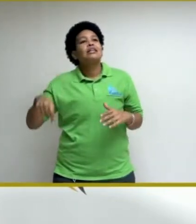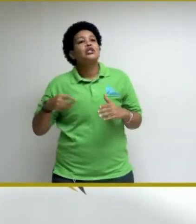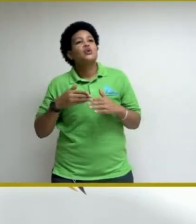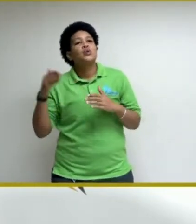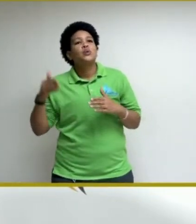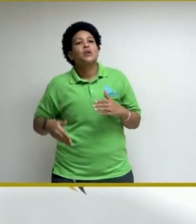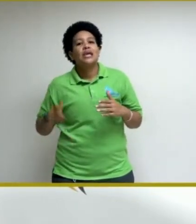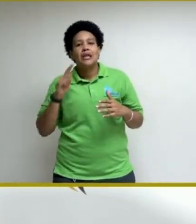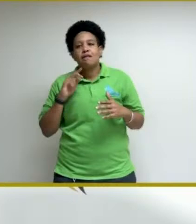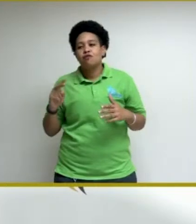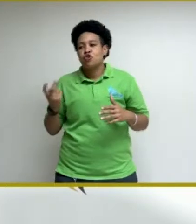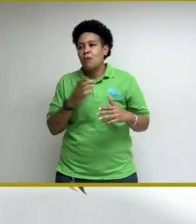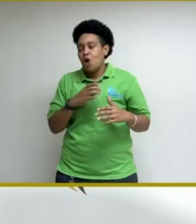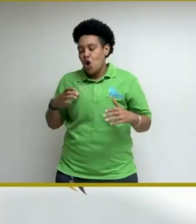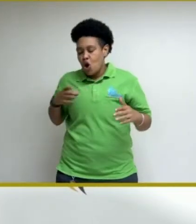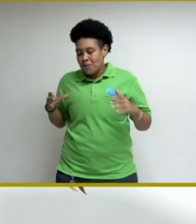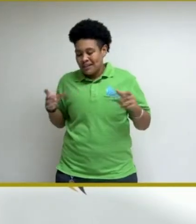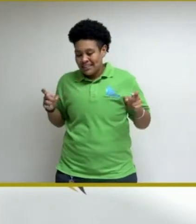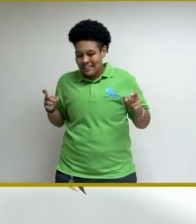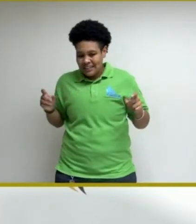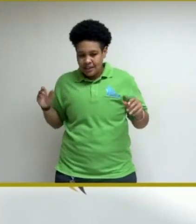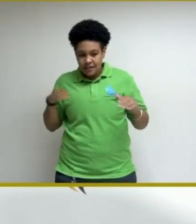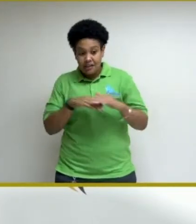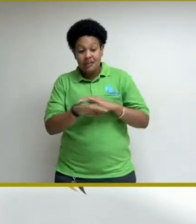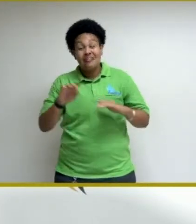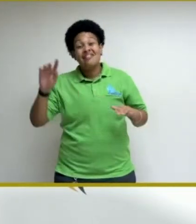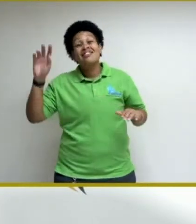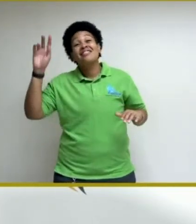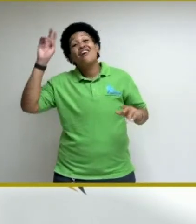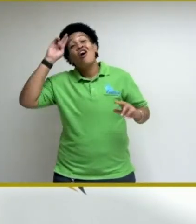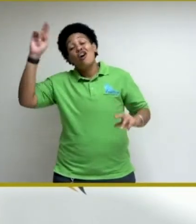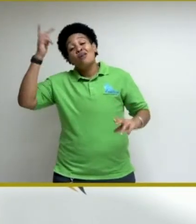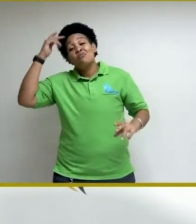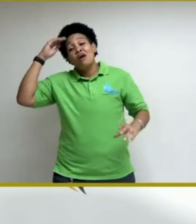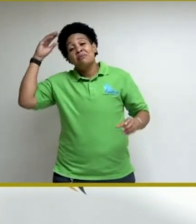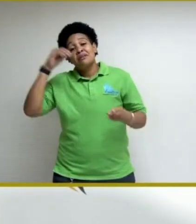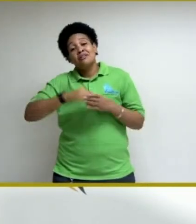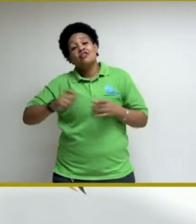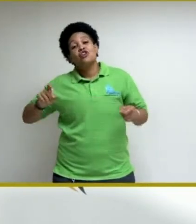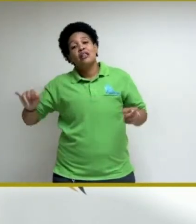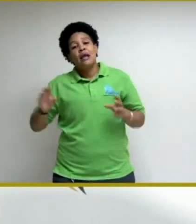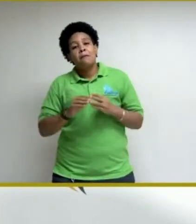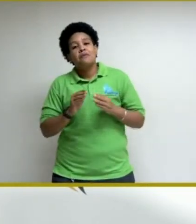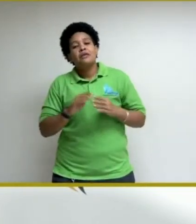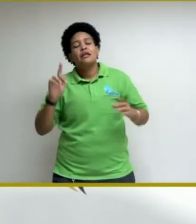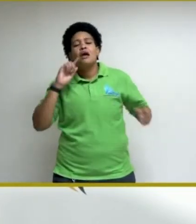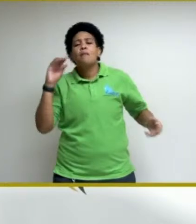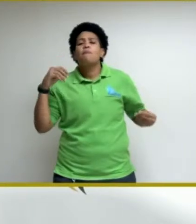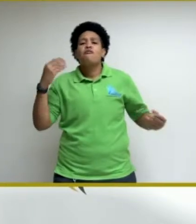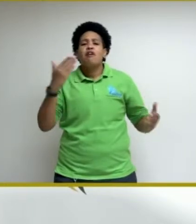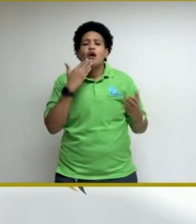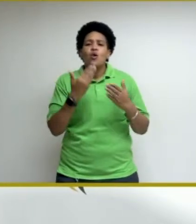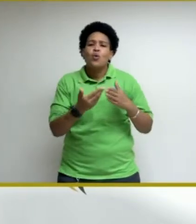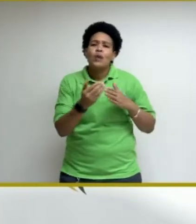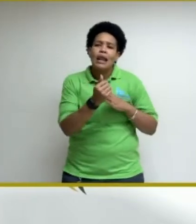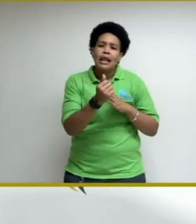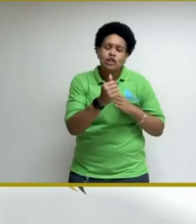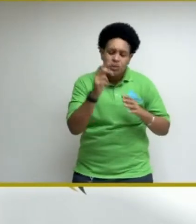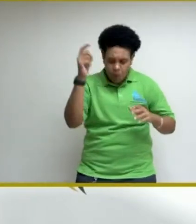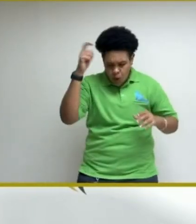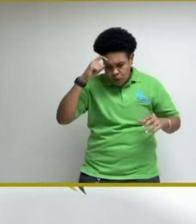the subcommittee. The Honourable Prime Minister chairs that meeting and has provided good leadership and